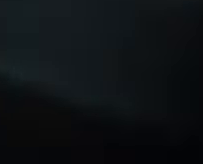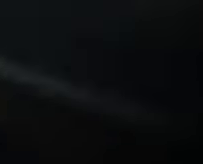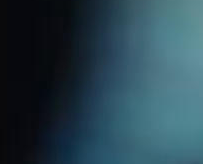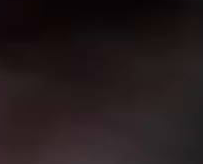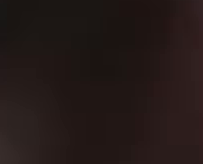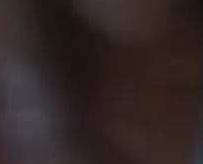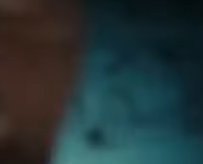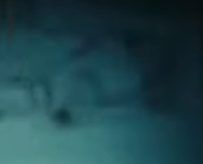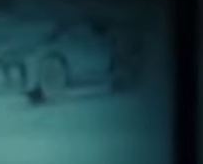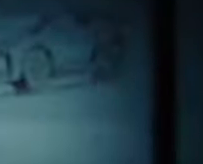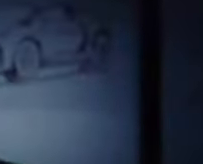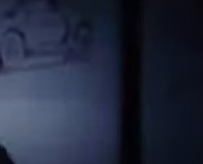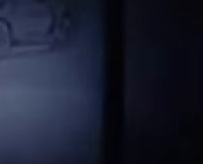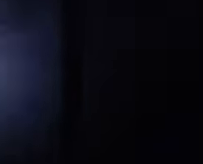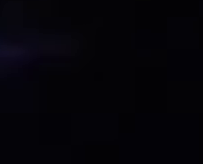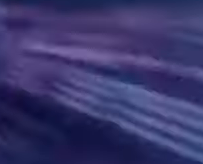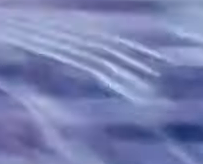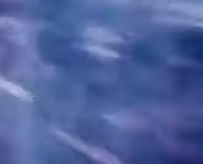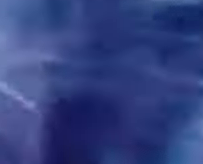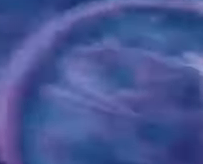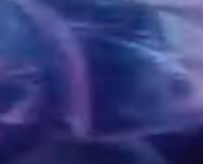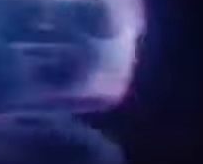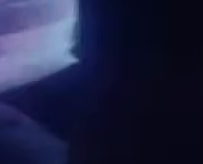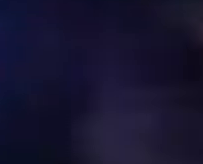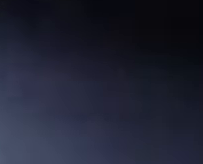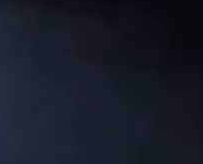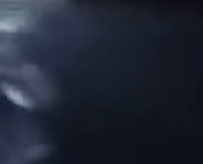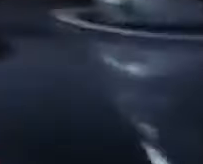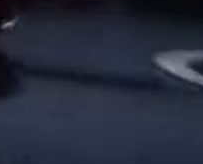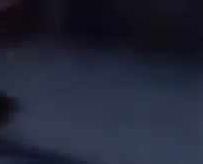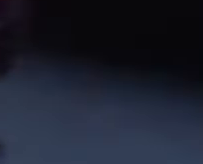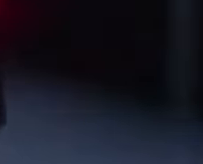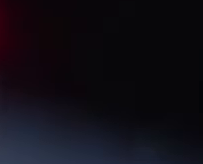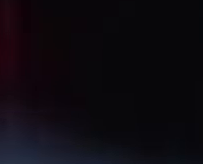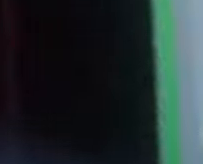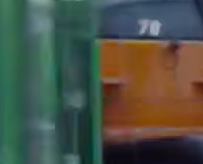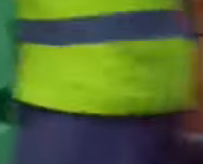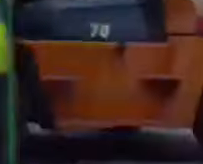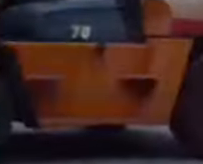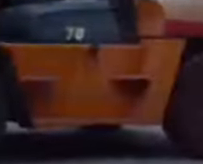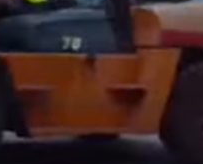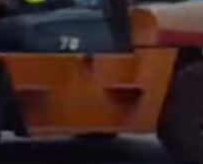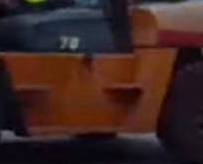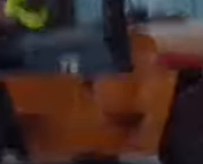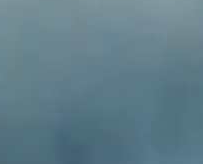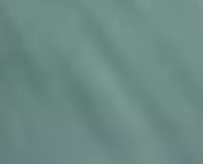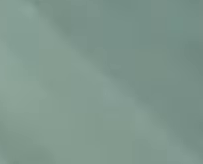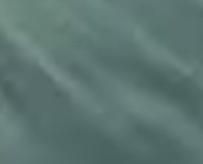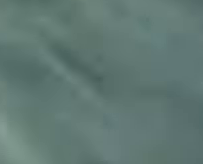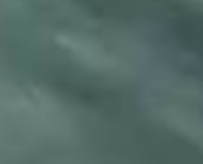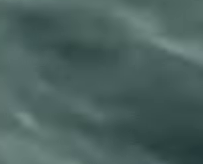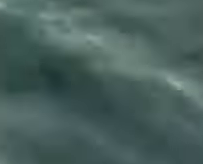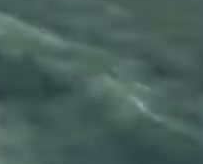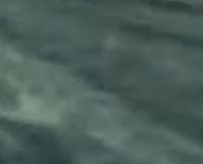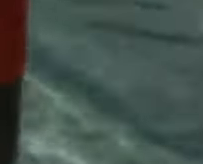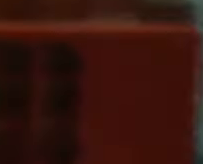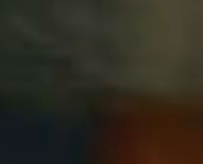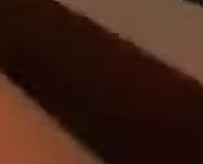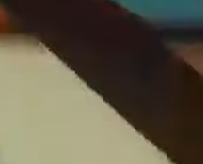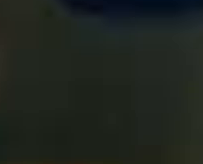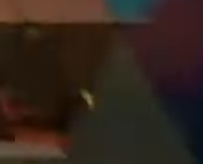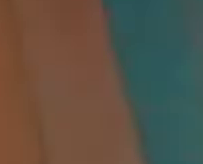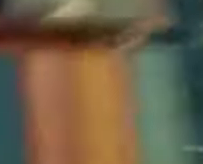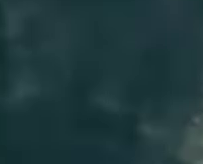From backing global trade ambitions here, to delivering on that promise here. That's why we're